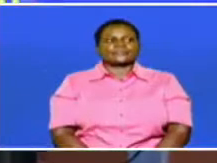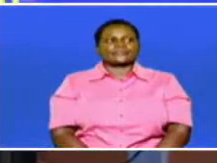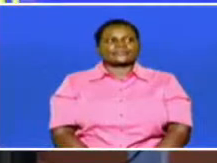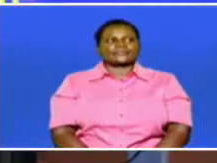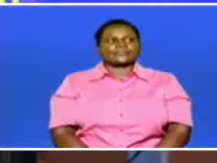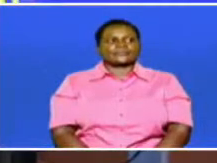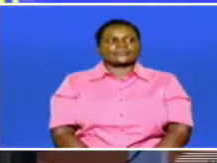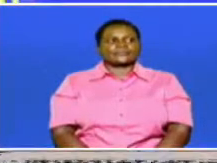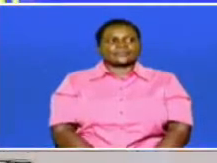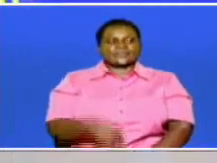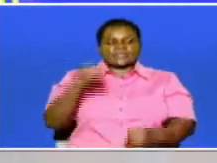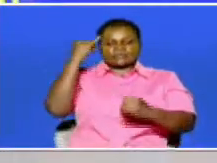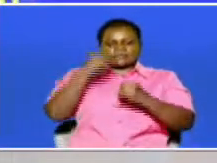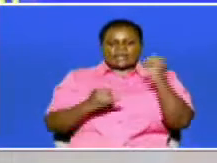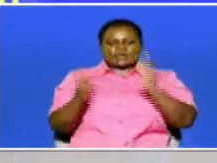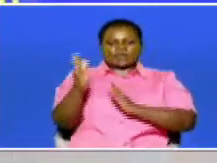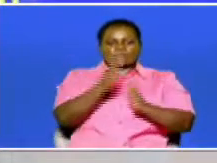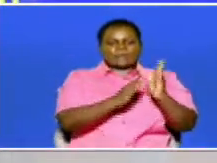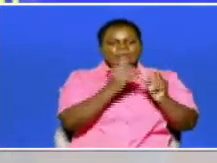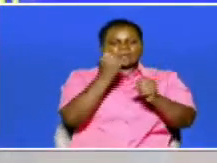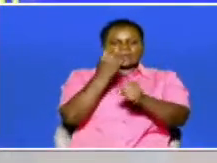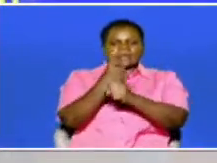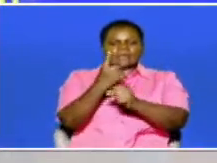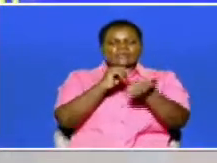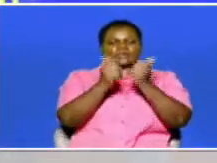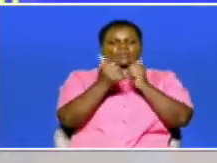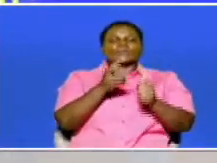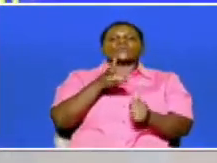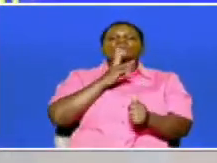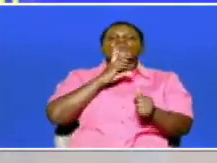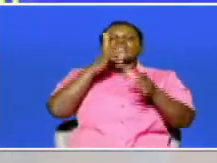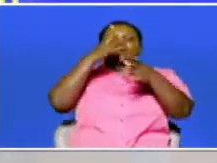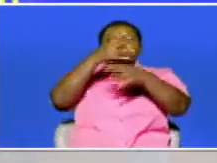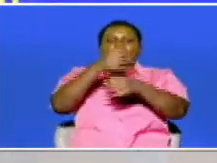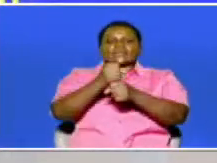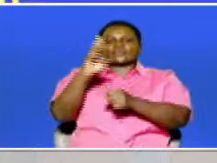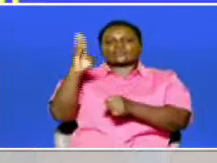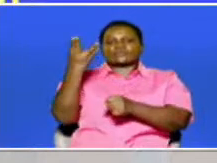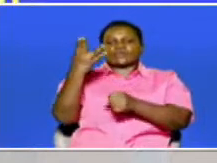Now, it's the final preparations for the 11th edition of the Water Company